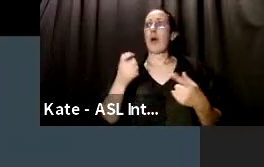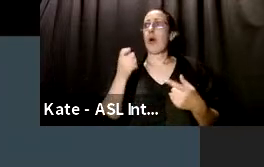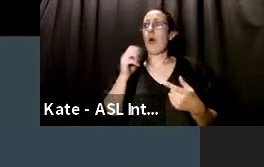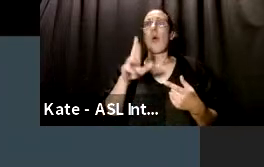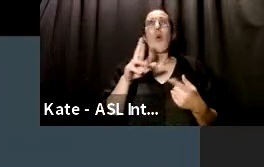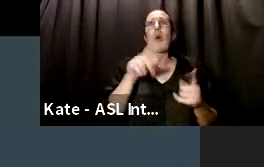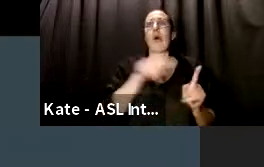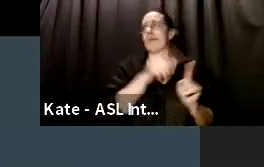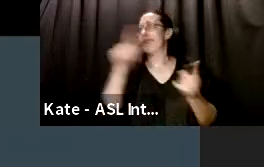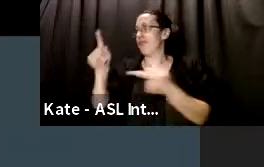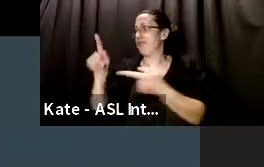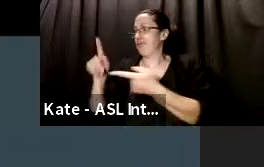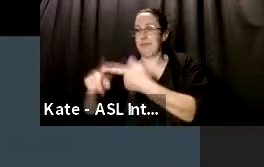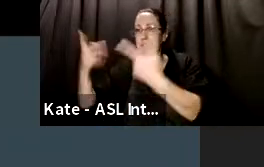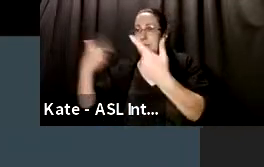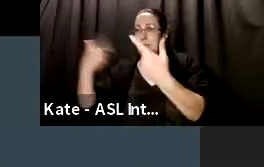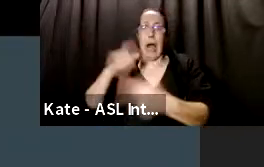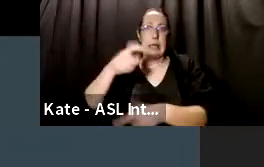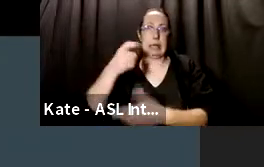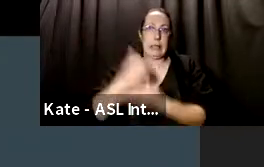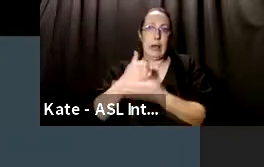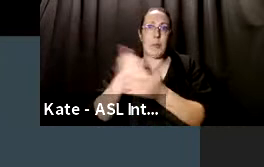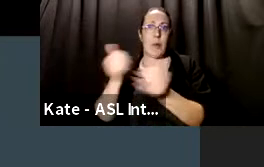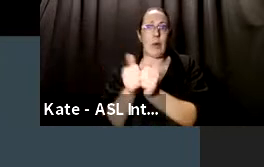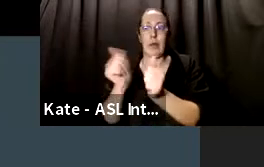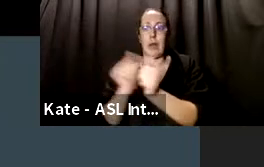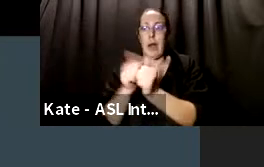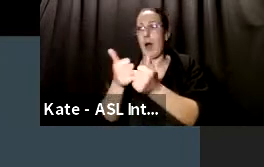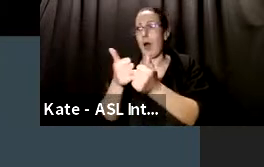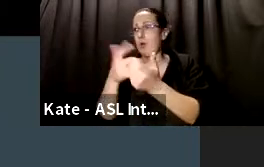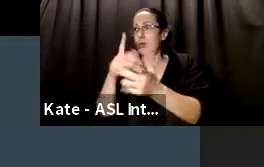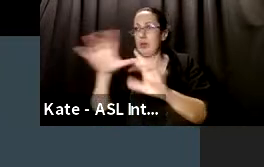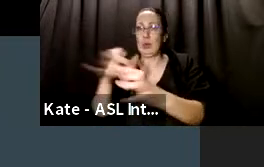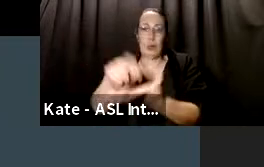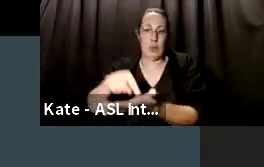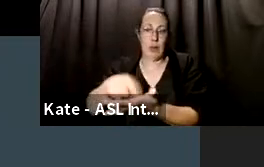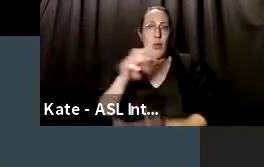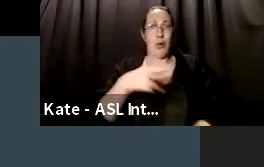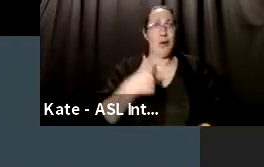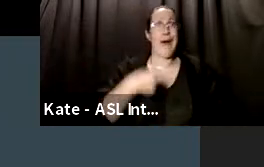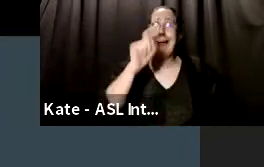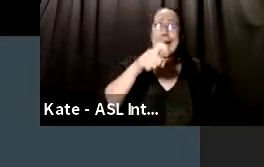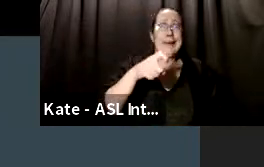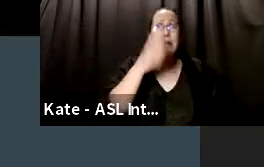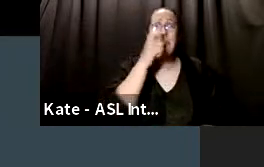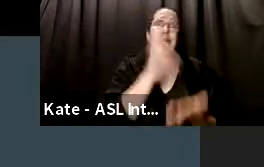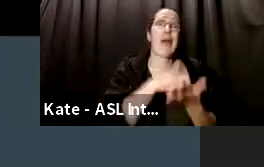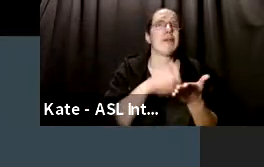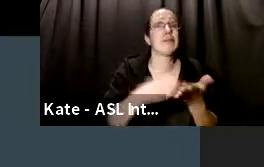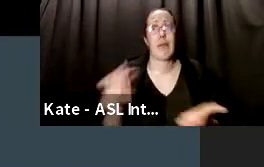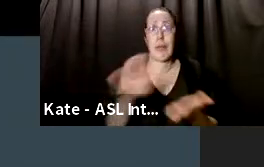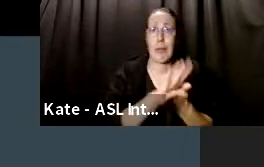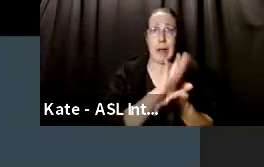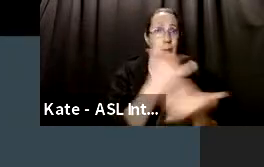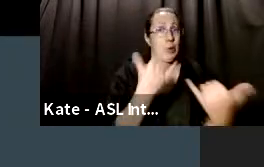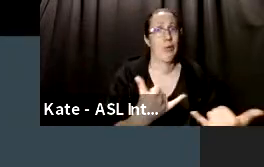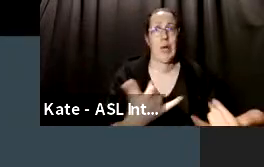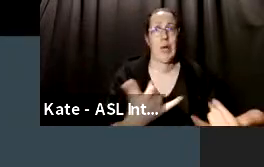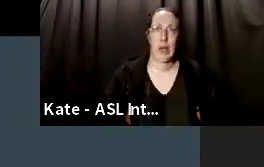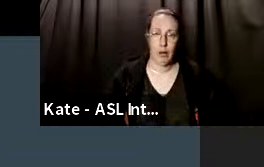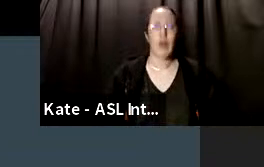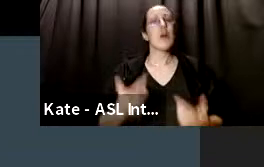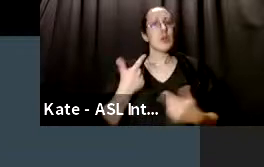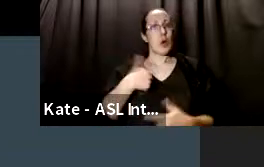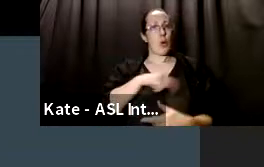this utilities bill today, or I could really use a new set of pencil and paper today. And so just being able to support them in that way and being